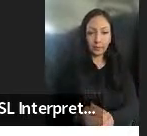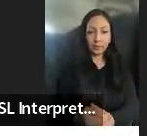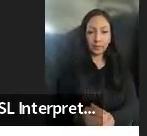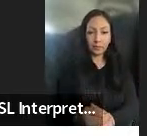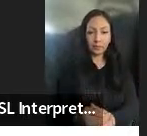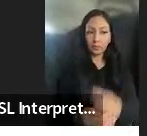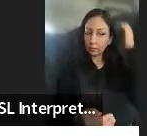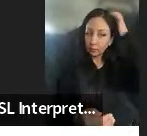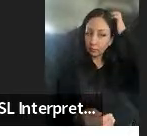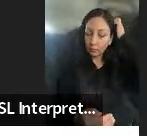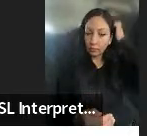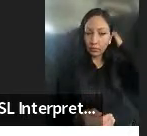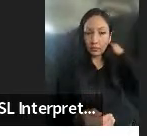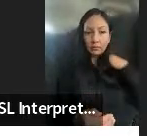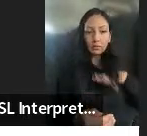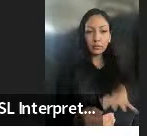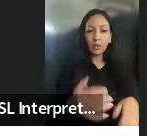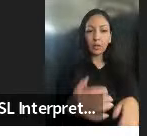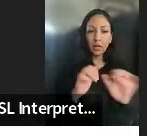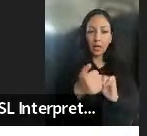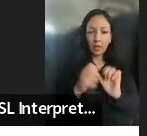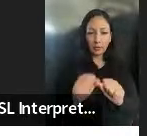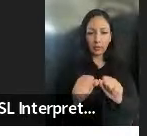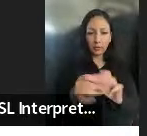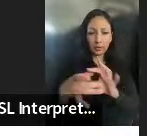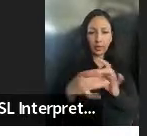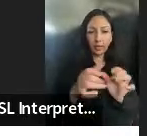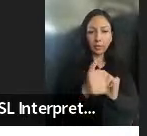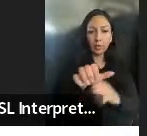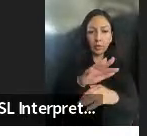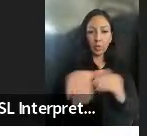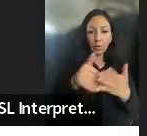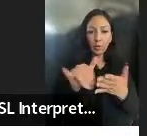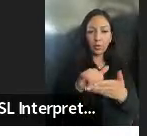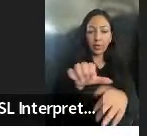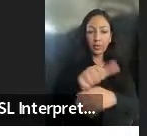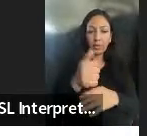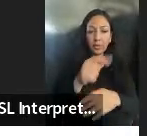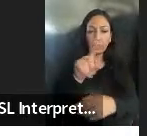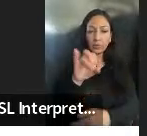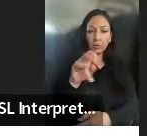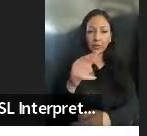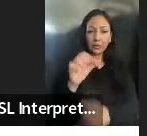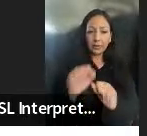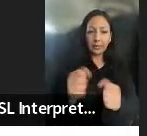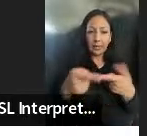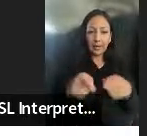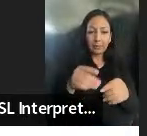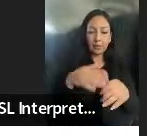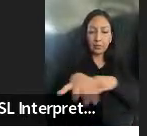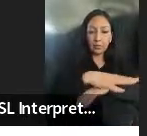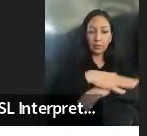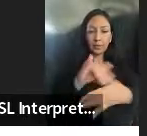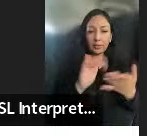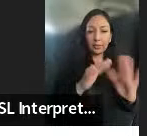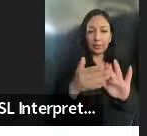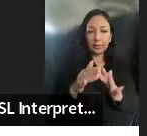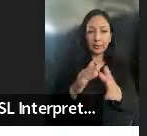So, I mean, how tied in is this to all the upzoning that has just occurred across the city, pretty much?